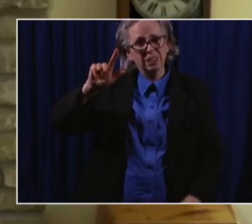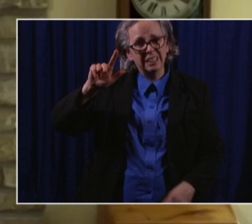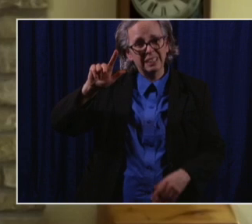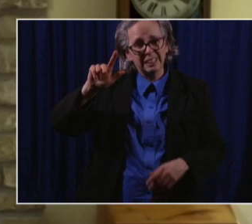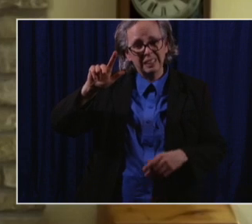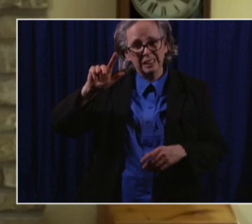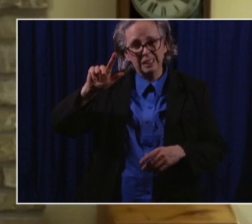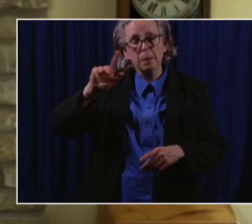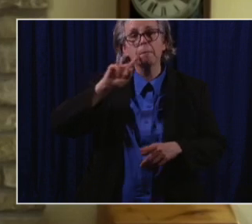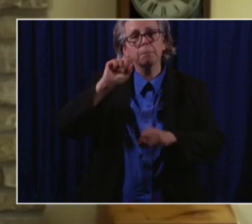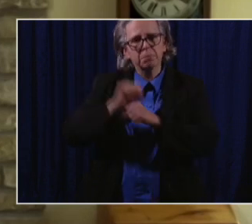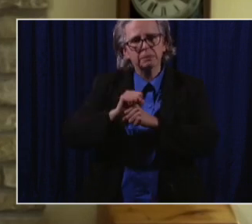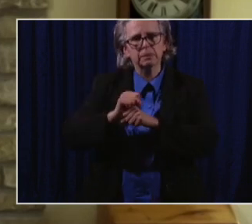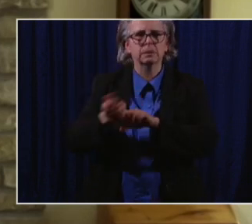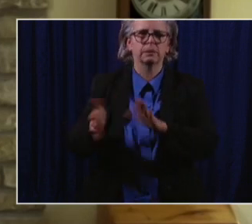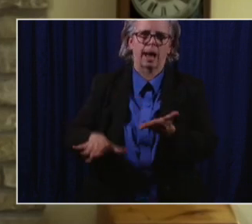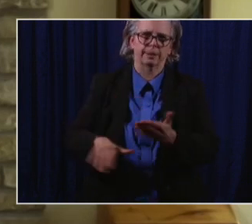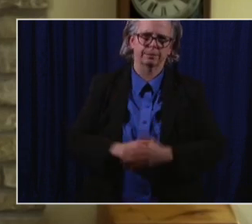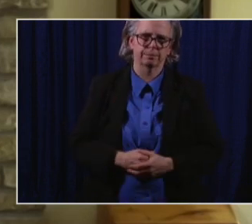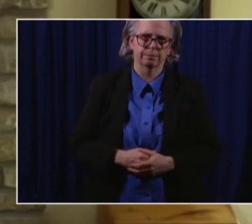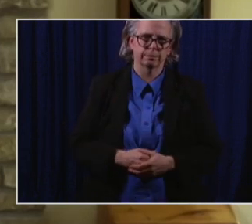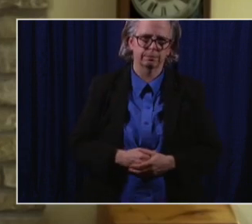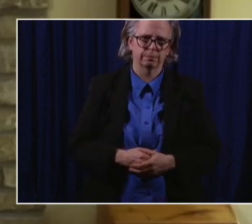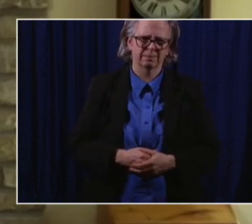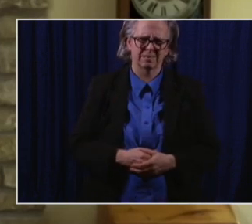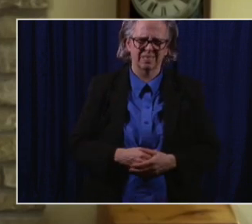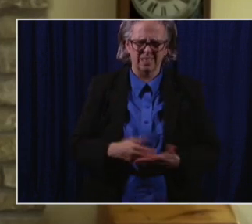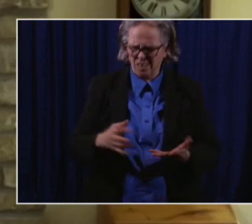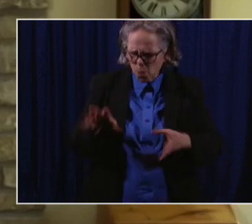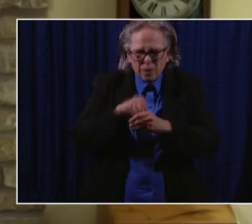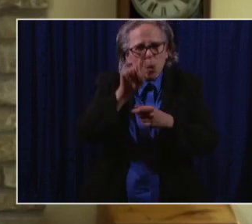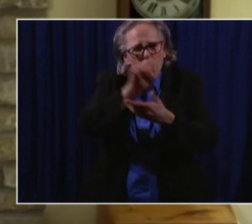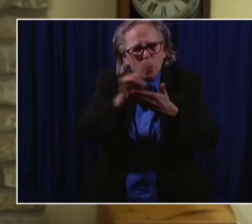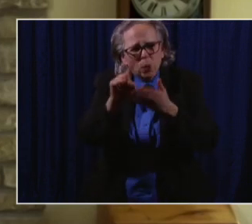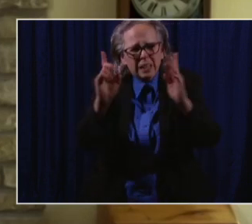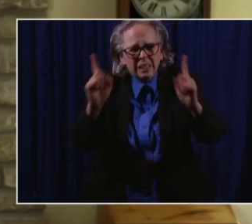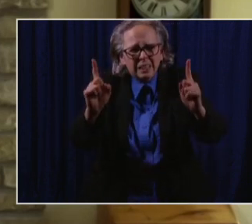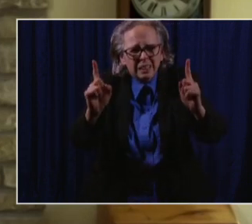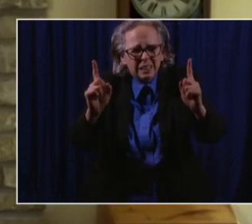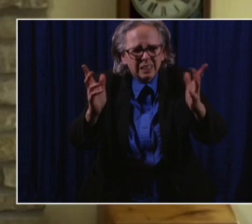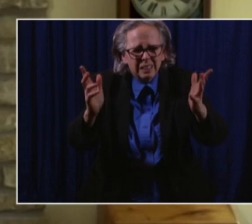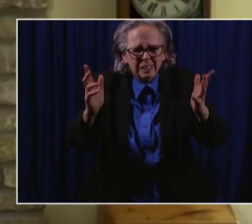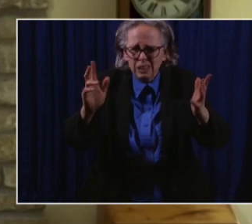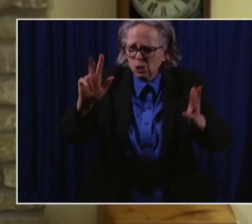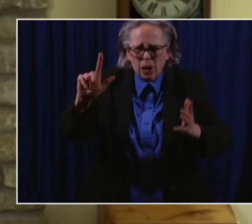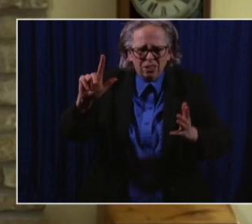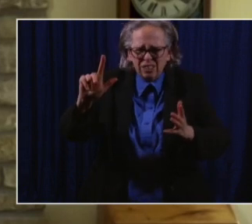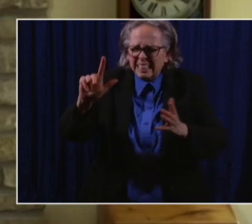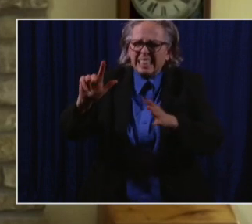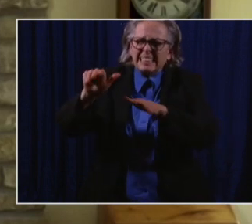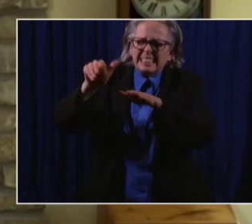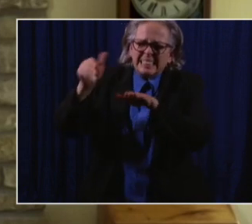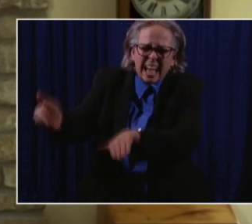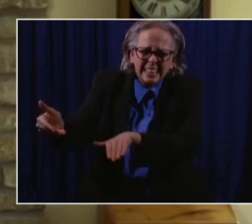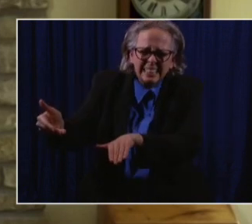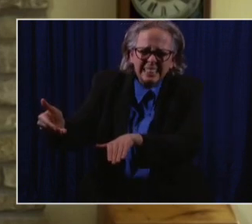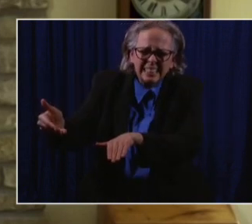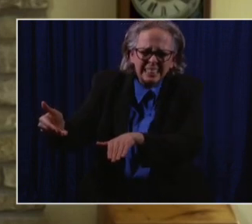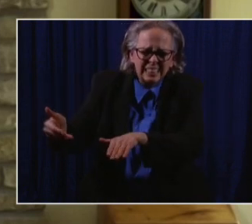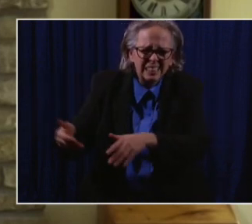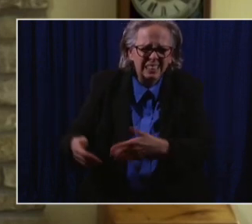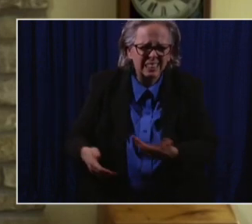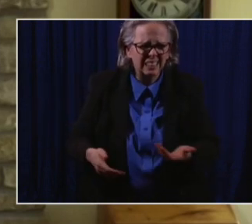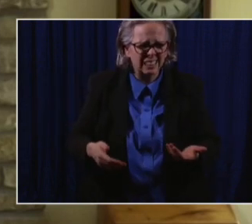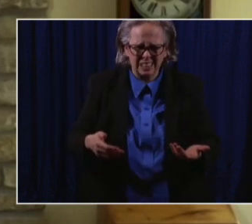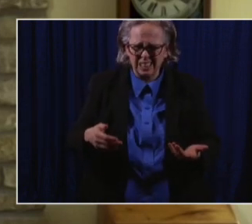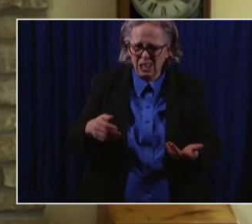died. Just this week, 23 lives cut short, 20 more families who are